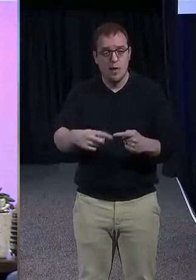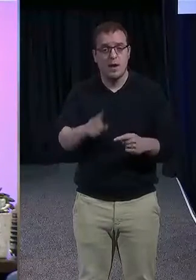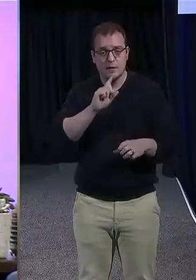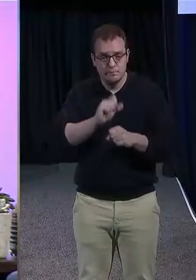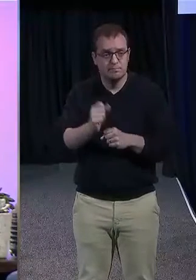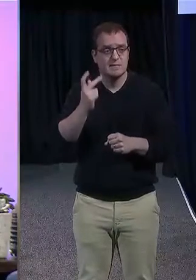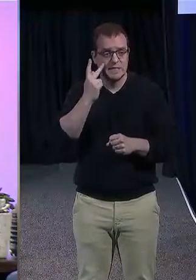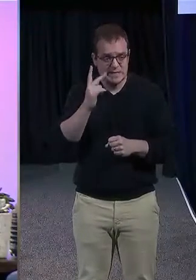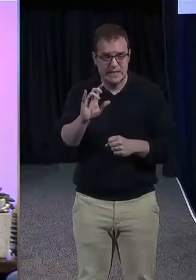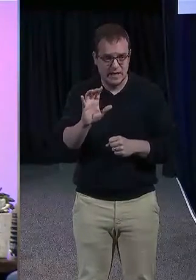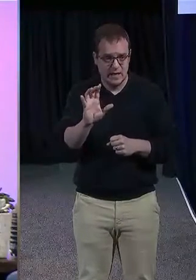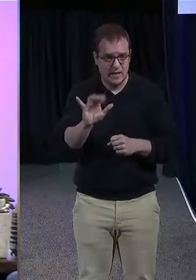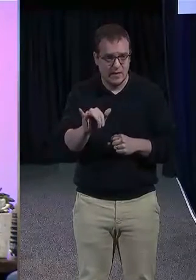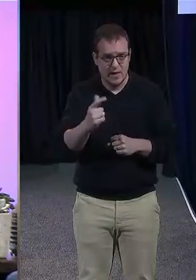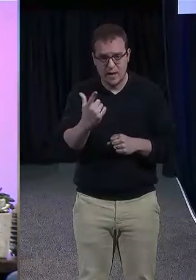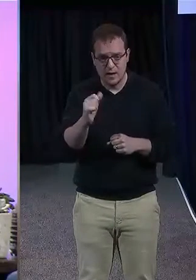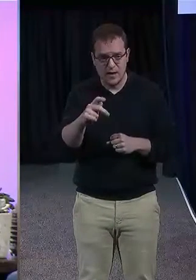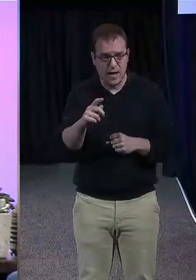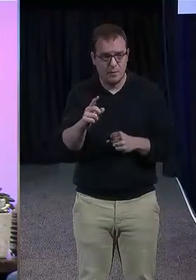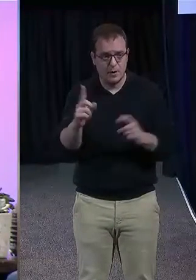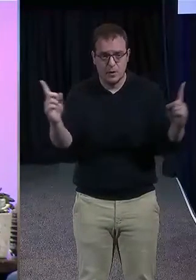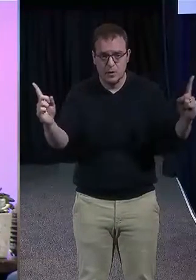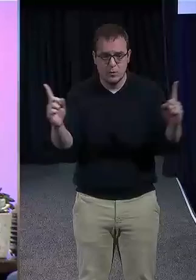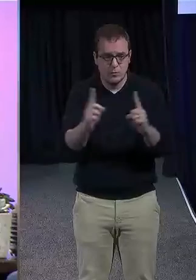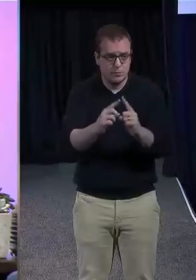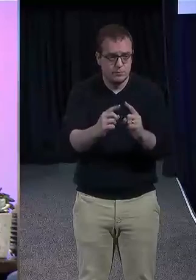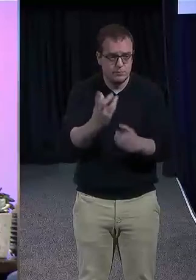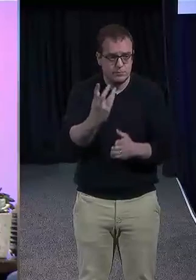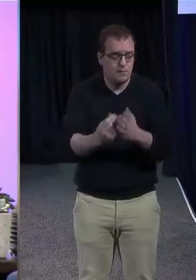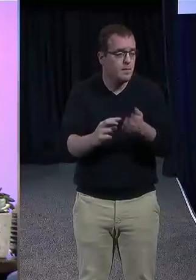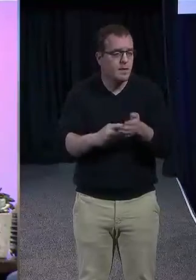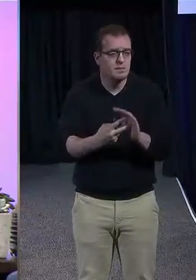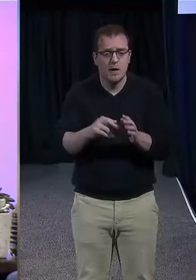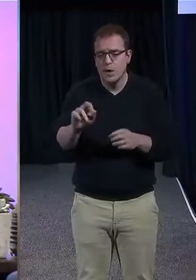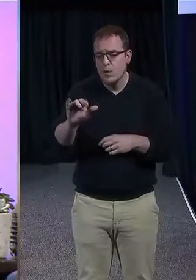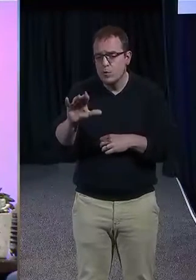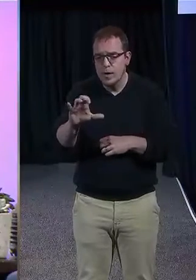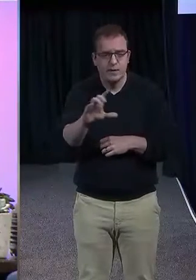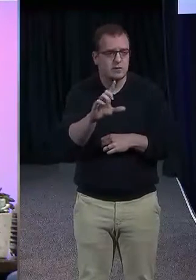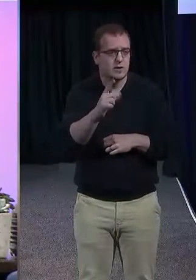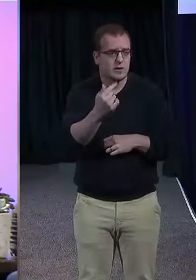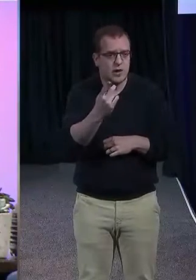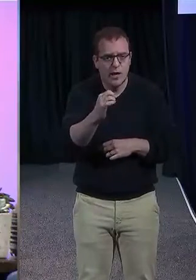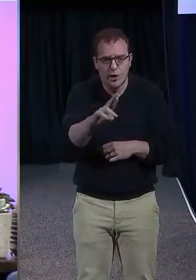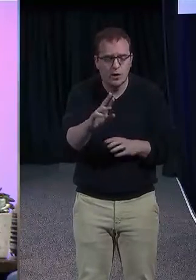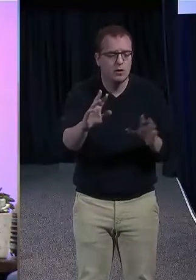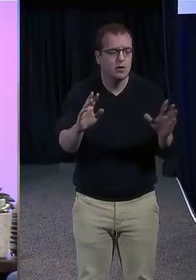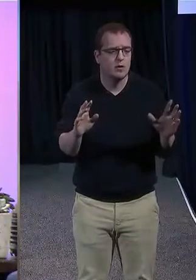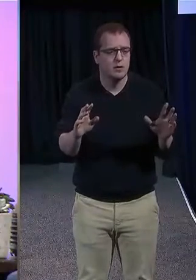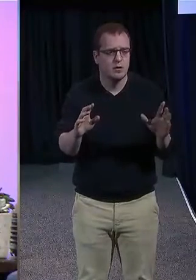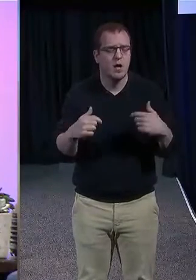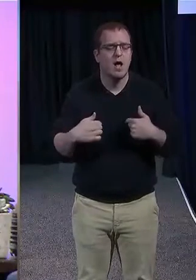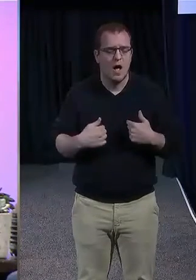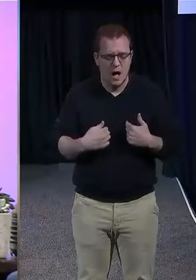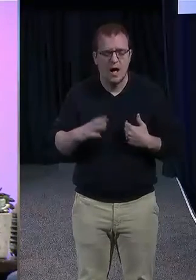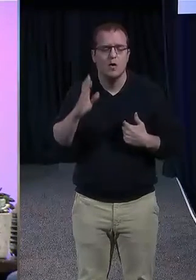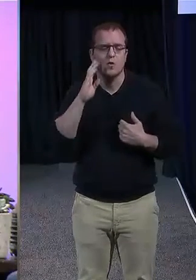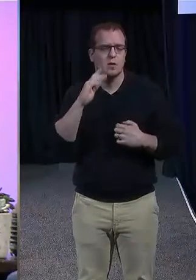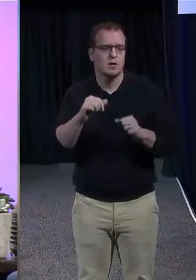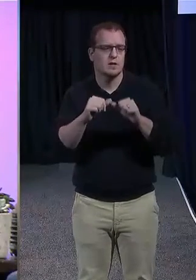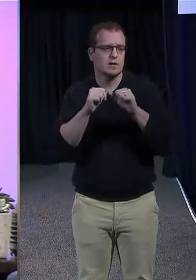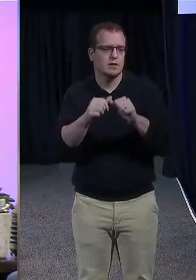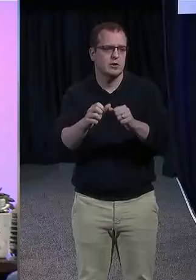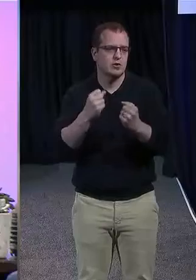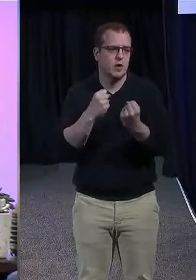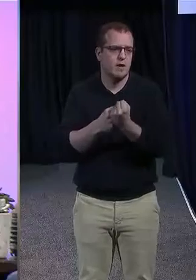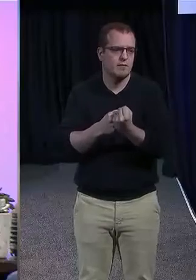a narrowing of the gap between whether it's based on race or gender, I am going to continue to